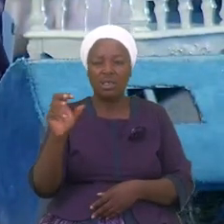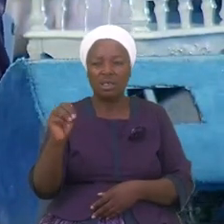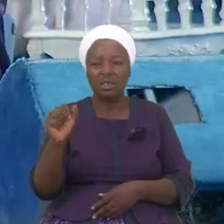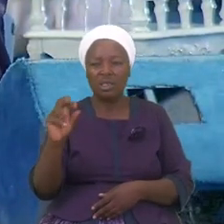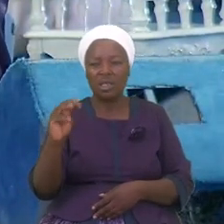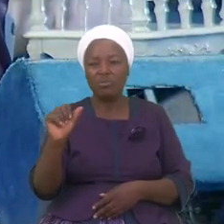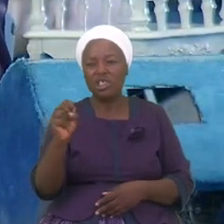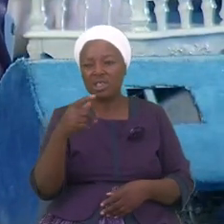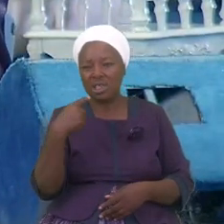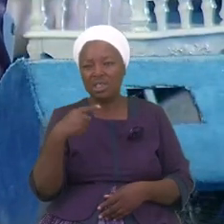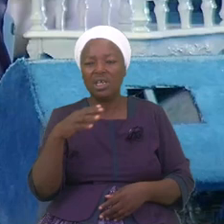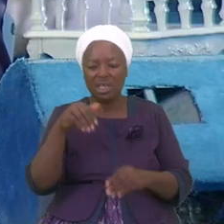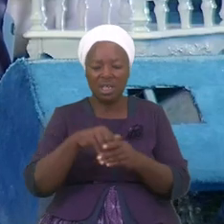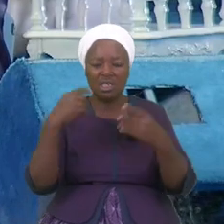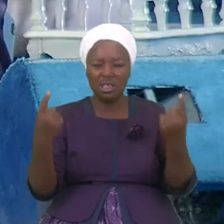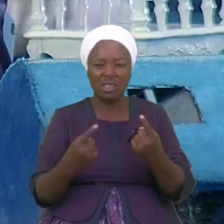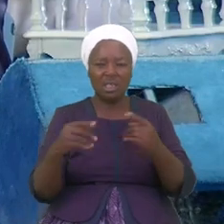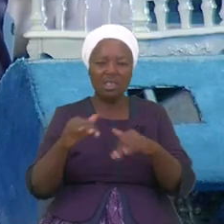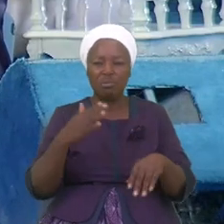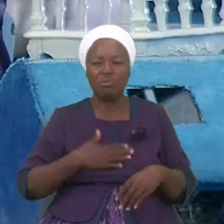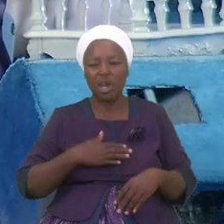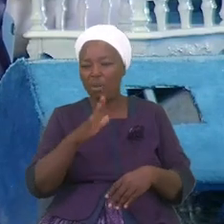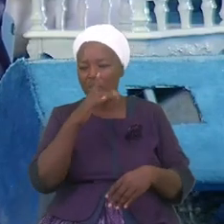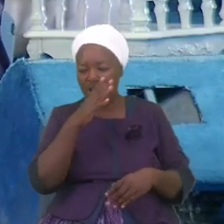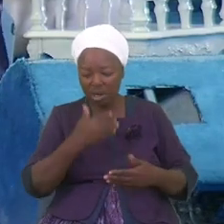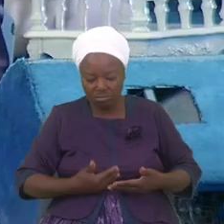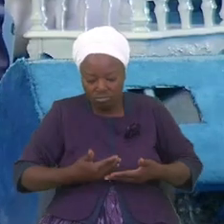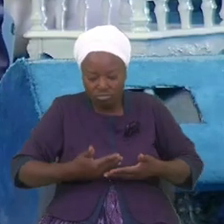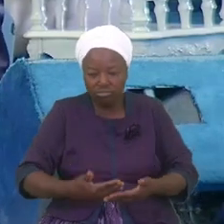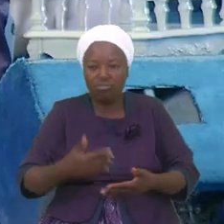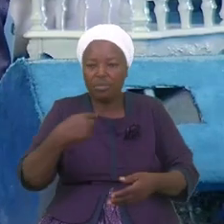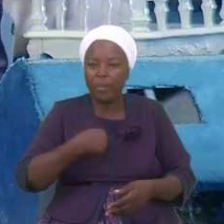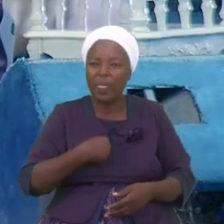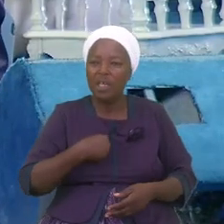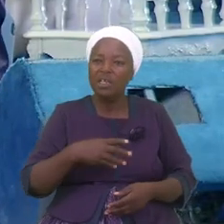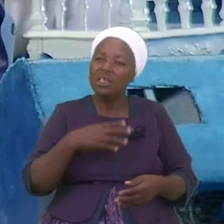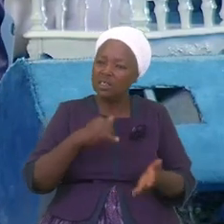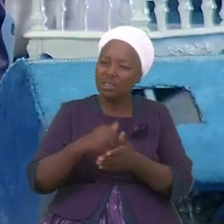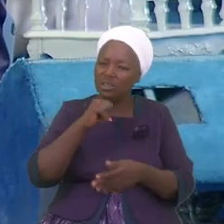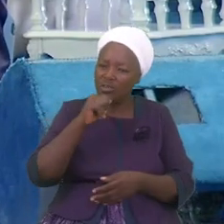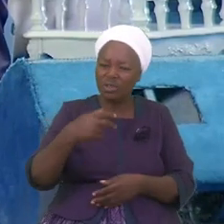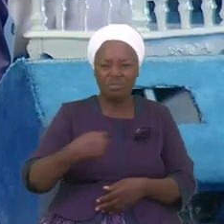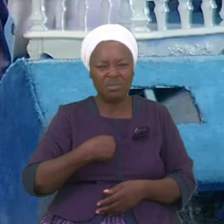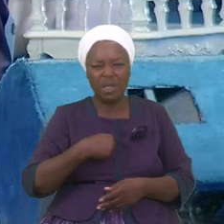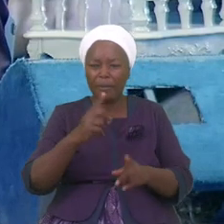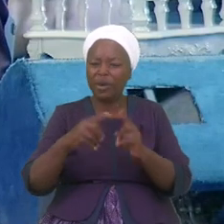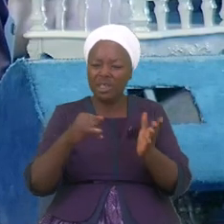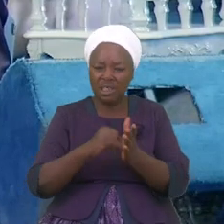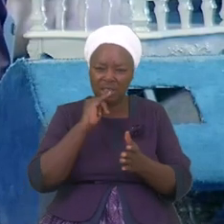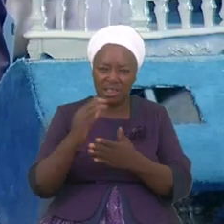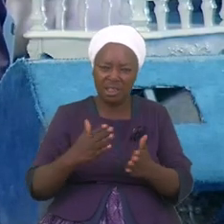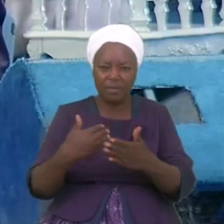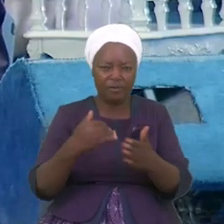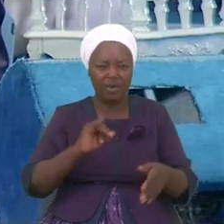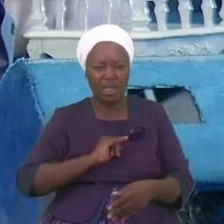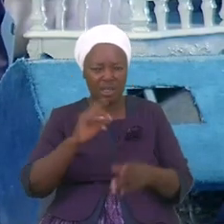mother conceive me? He said, it's not my fault. It's been there before I came. And then he said, in sin was